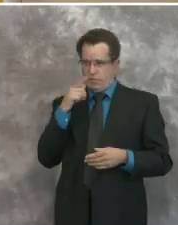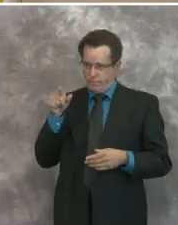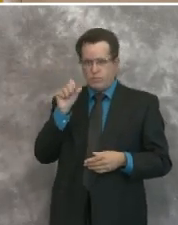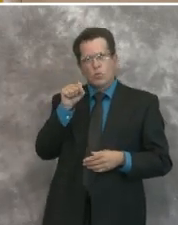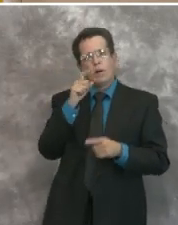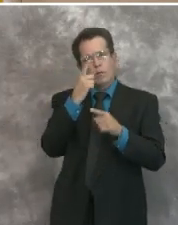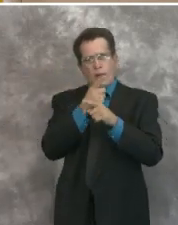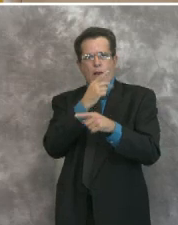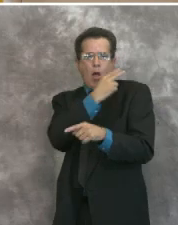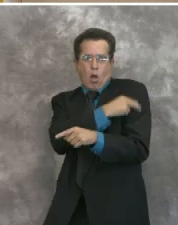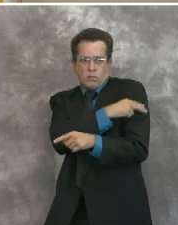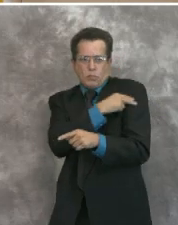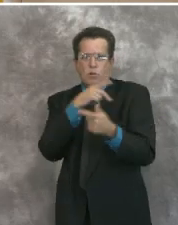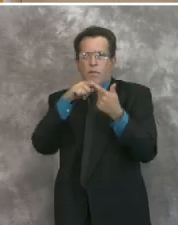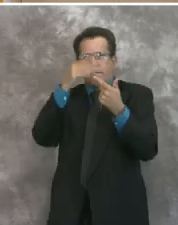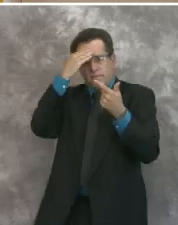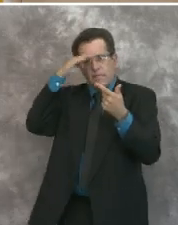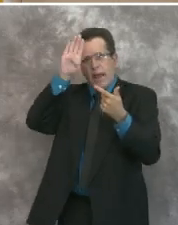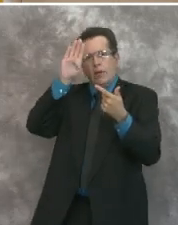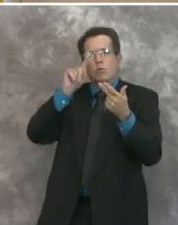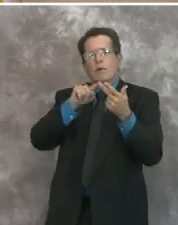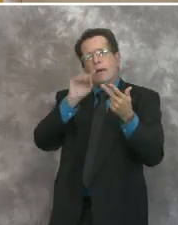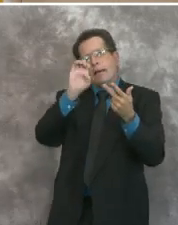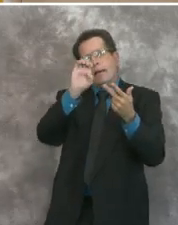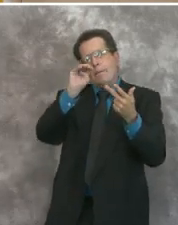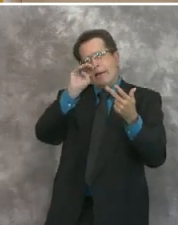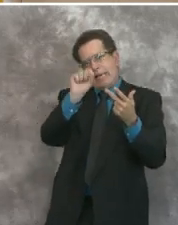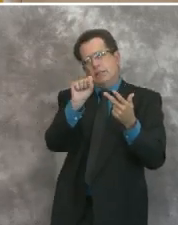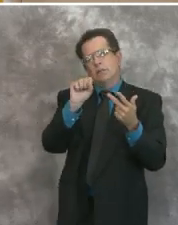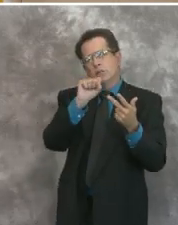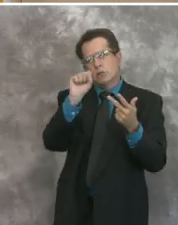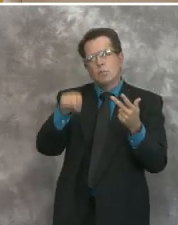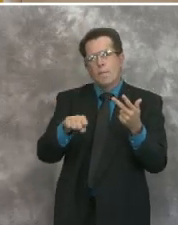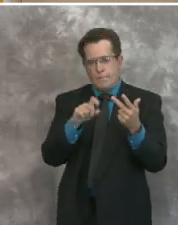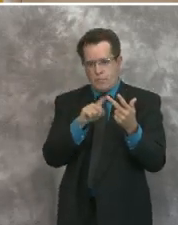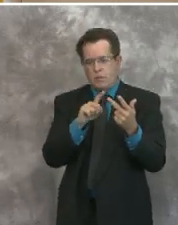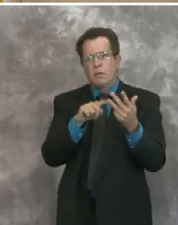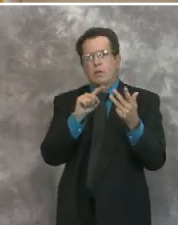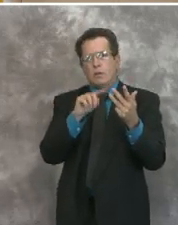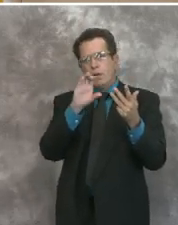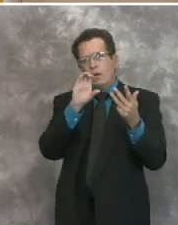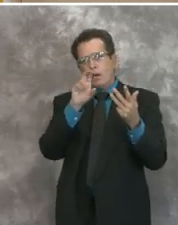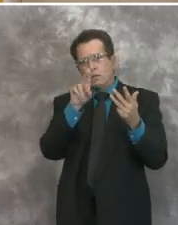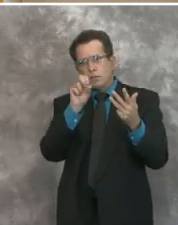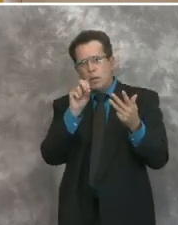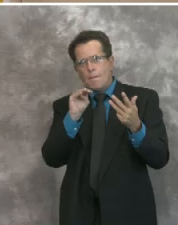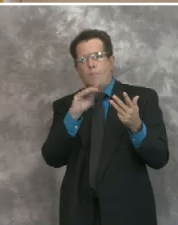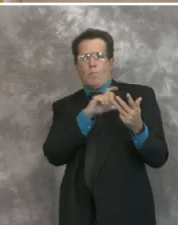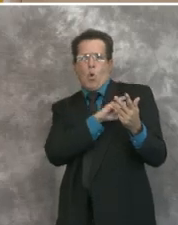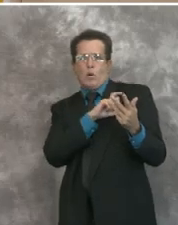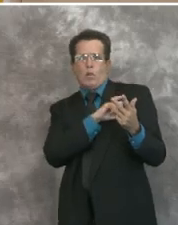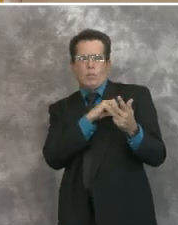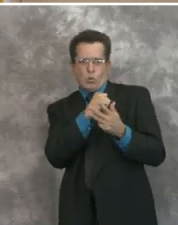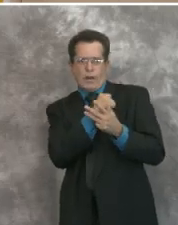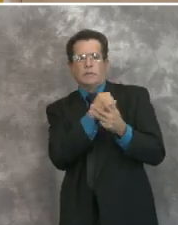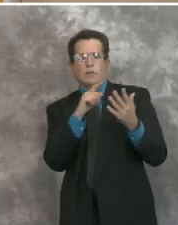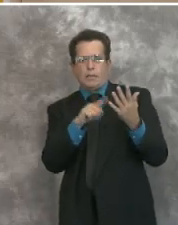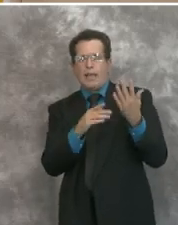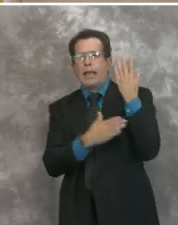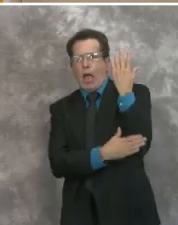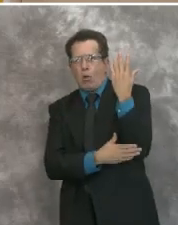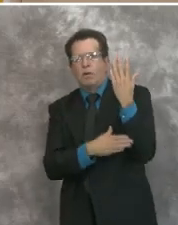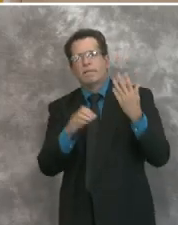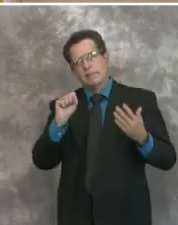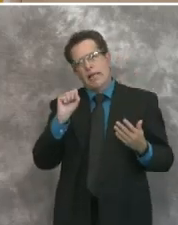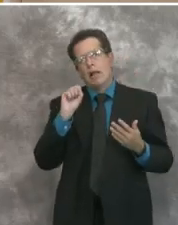Hospitals, doctors? our fire and rescue EMS system, and Customs and Border Protection, as well as the County of San Diego,